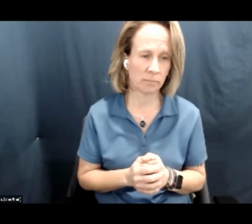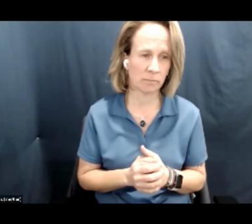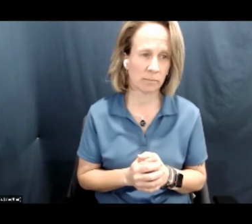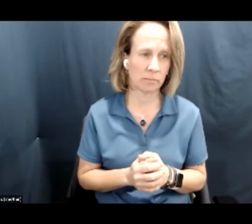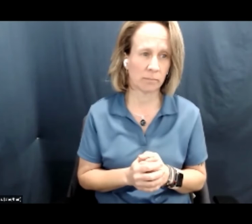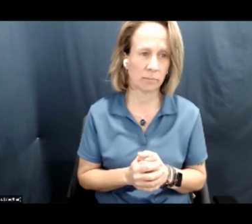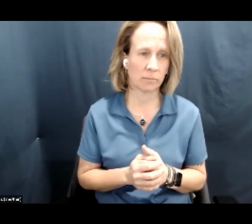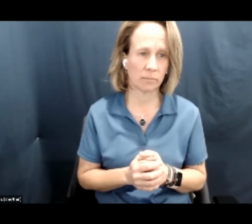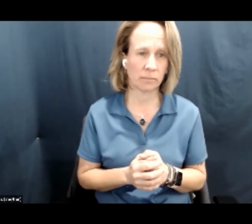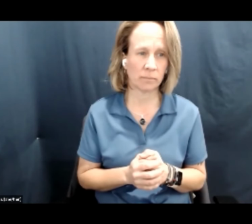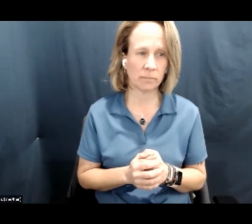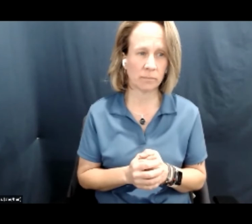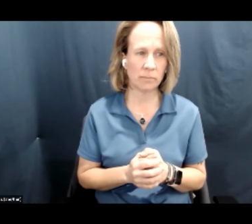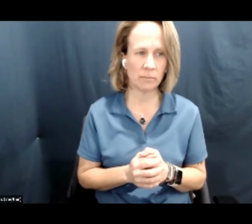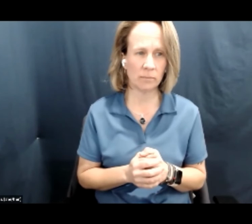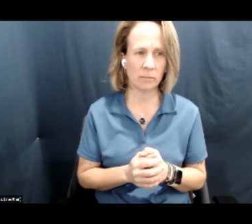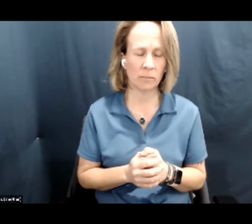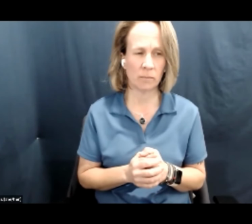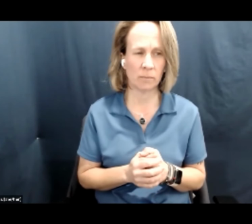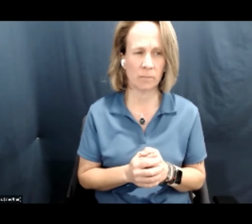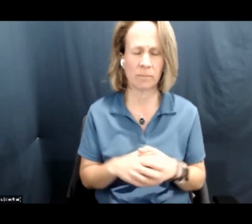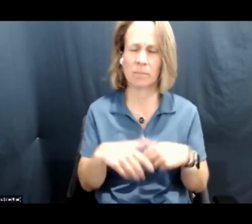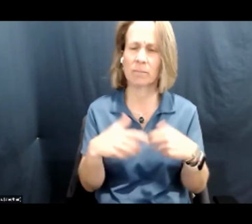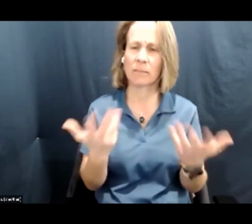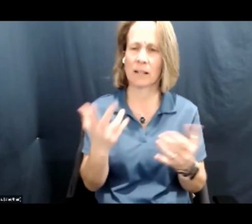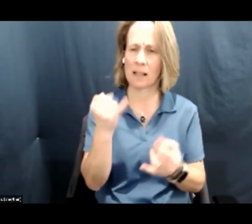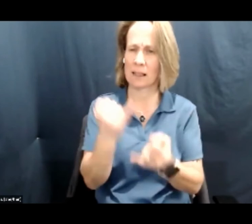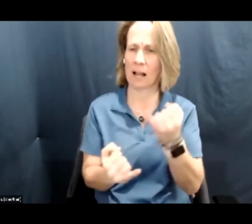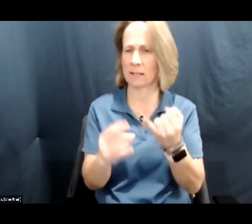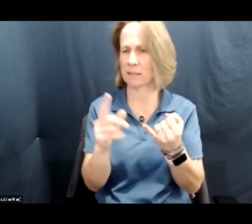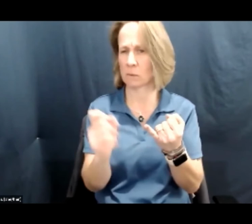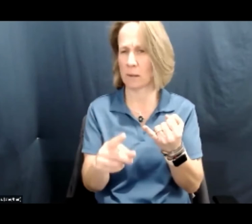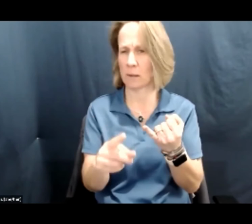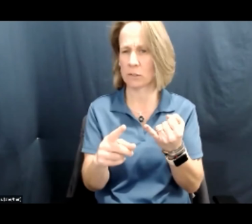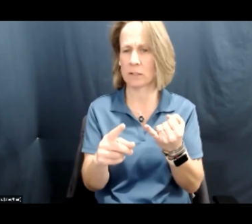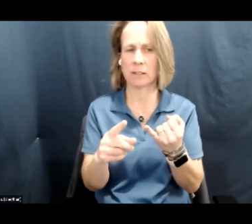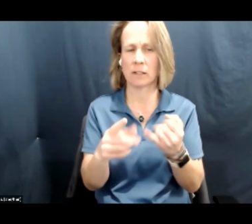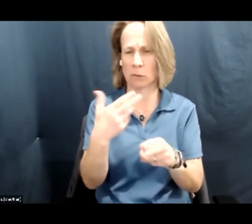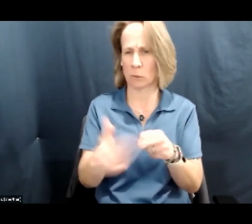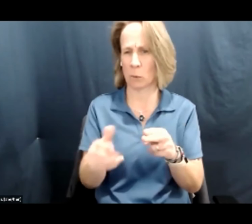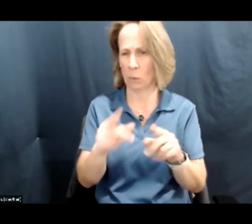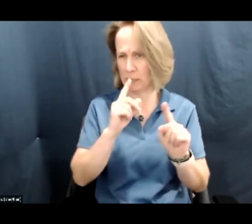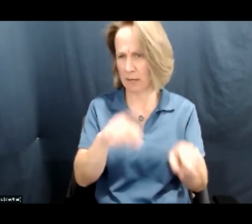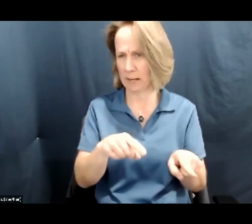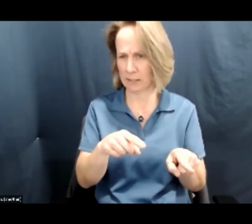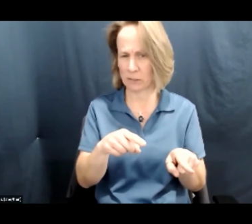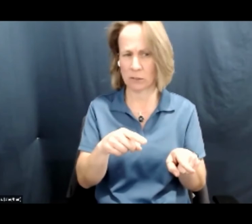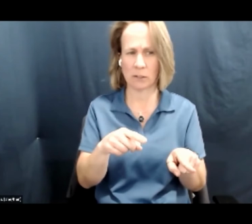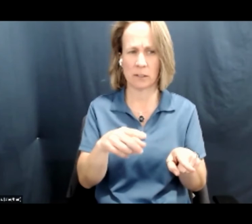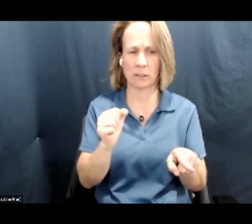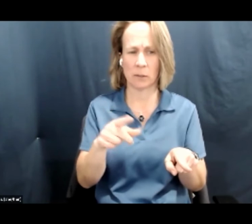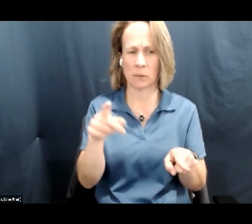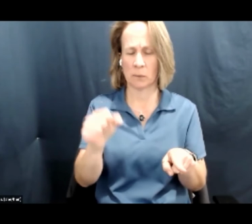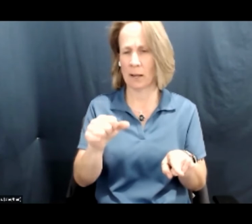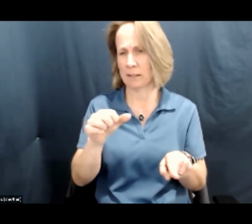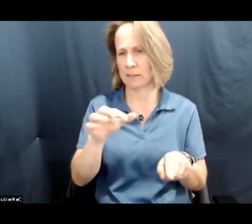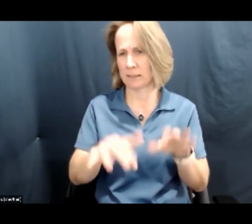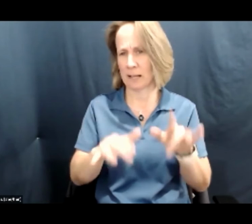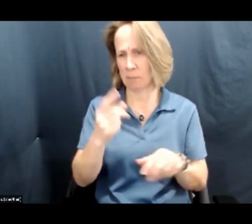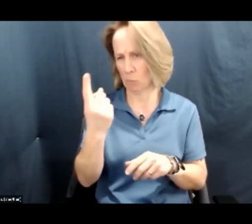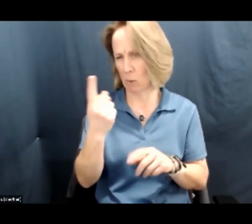Okay, and then this last question is a short answer question. So you can just type in one